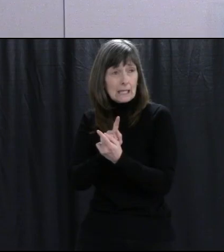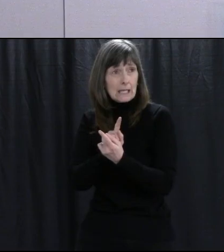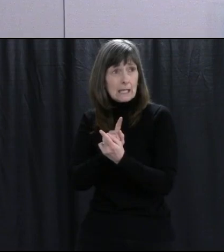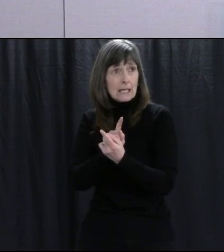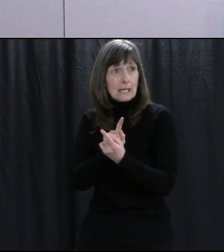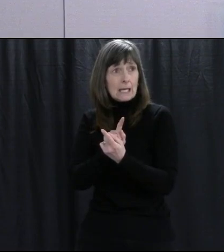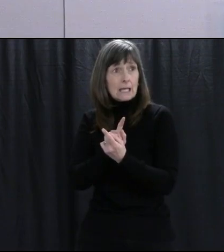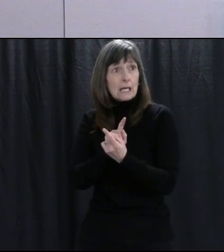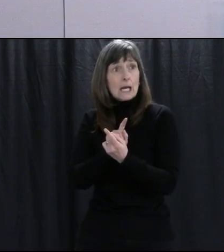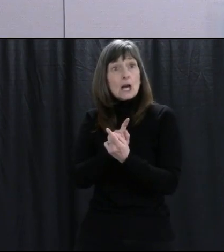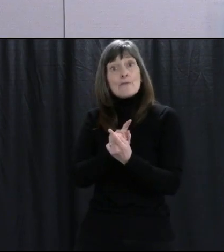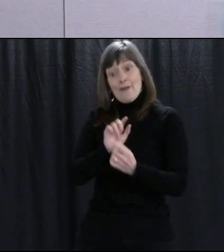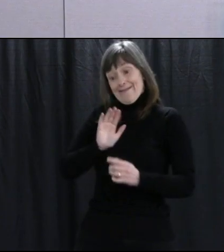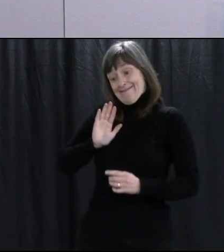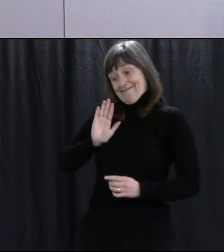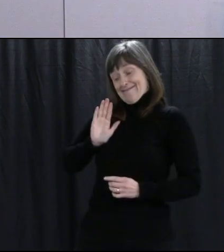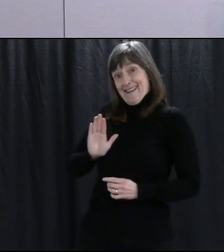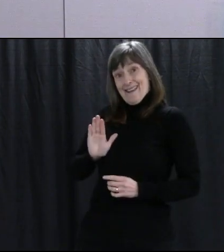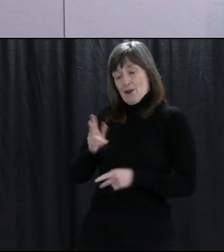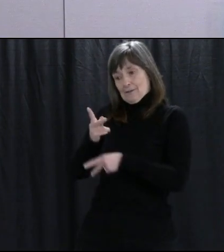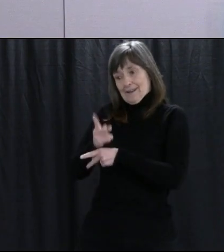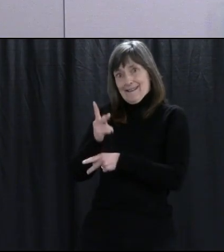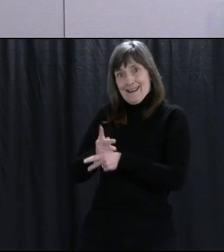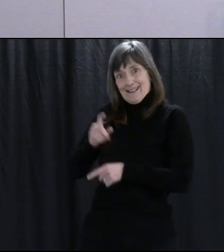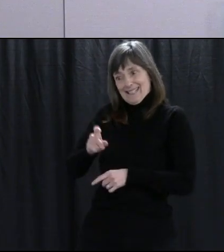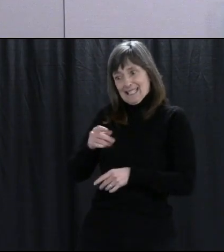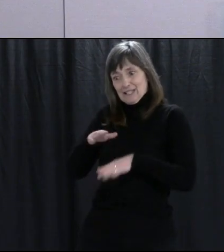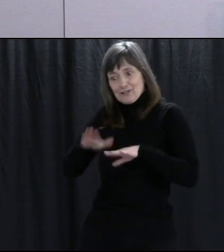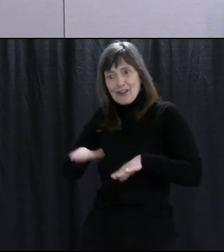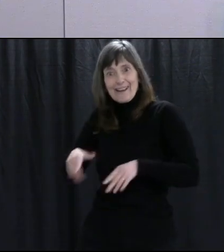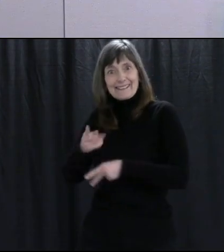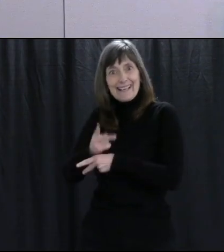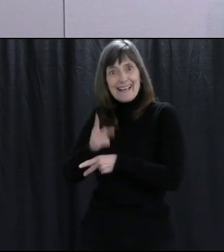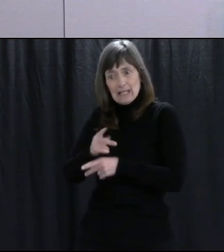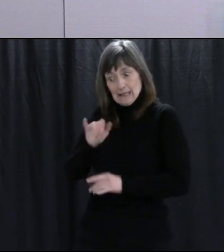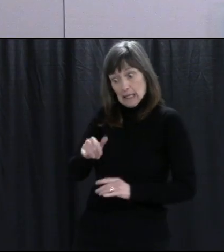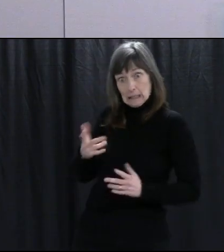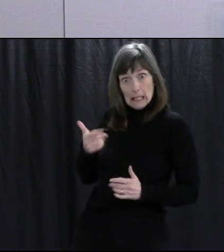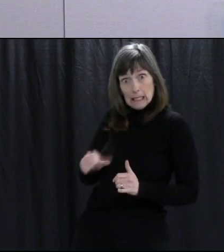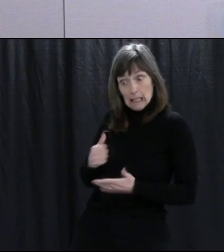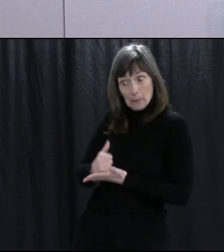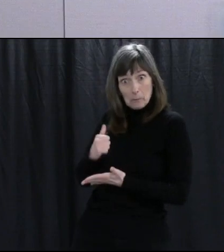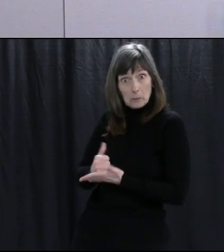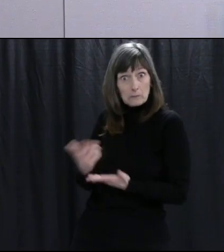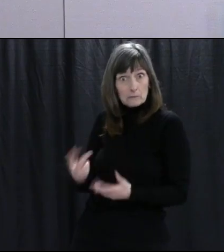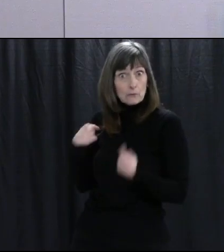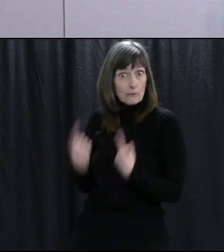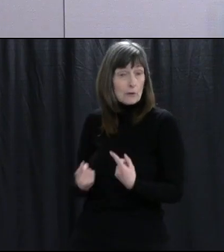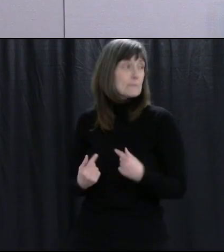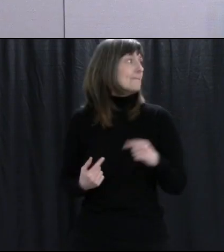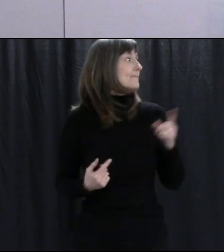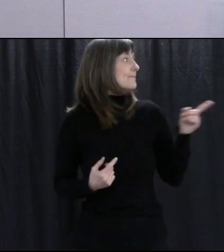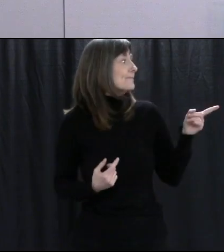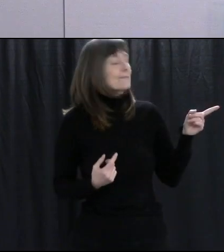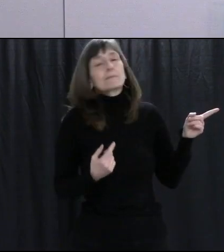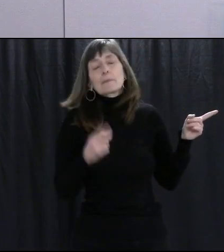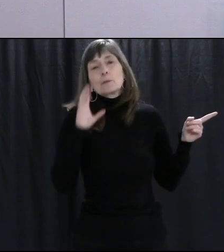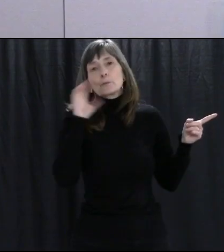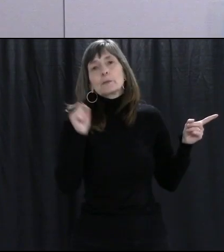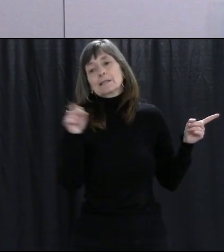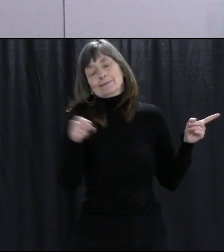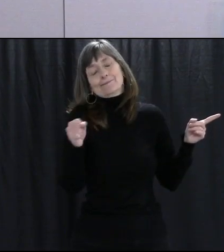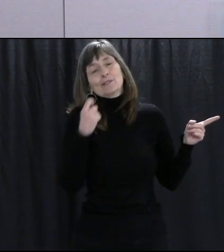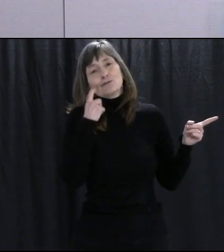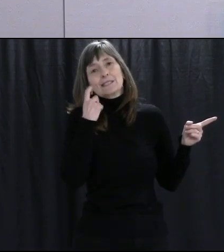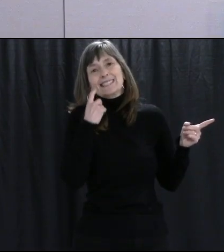for their daycare needs? That's what that was what I was referring to a few minutes ago there. We're working with, daycare